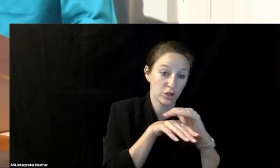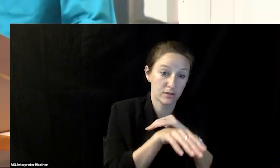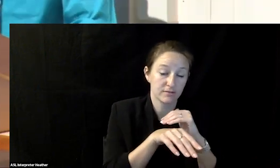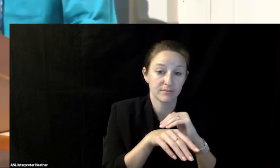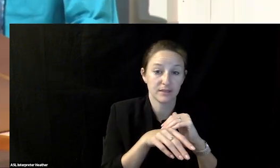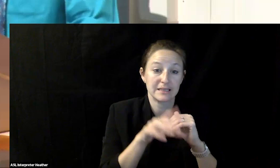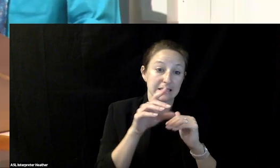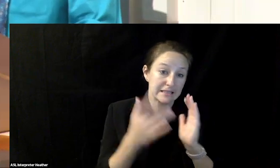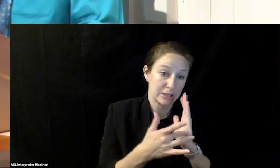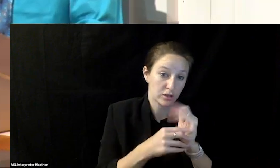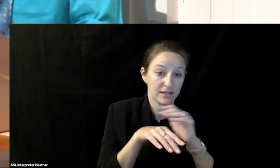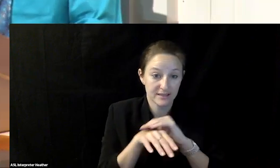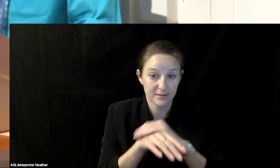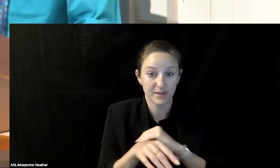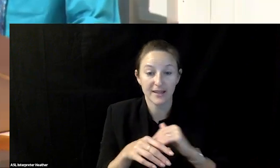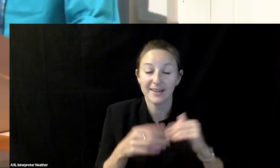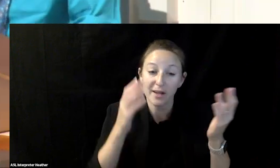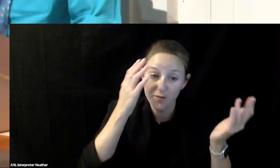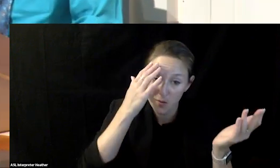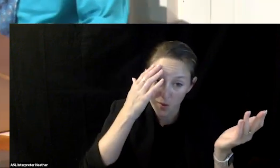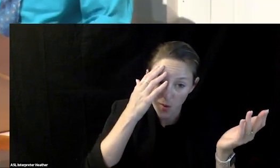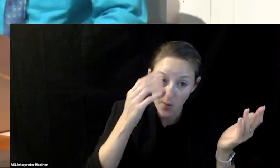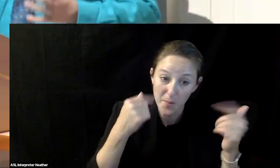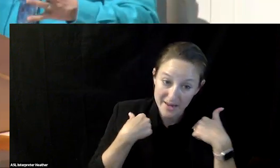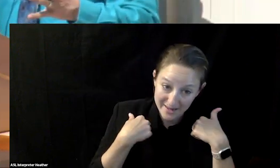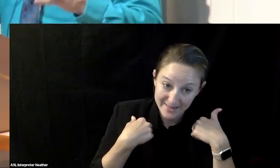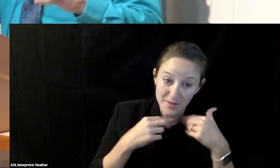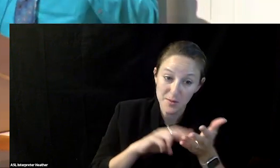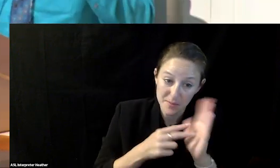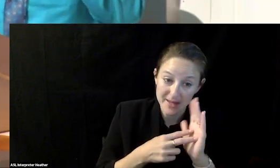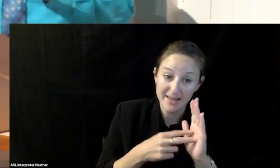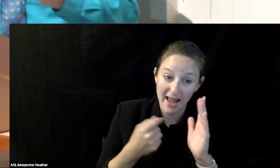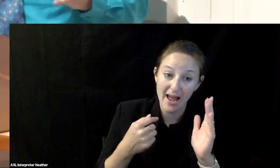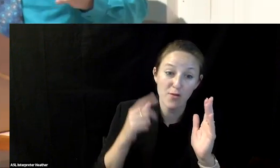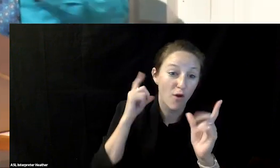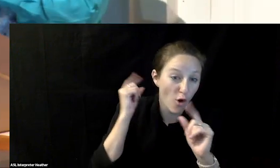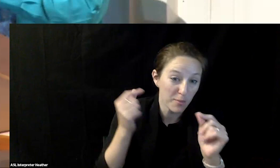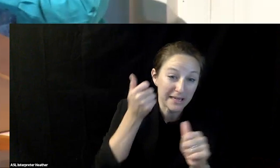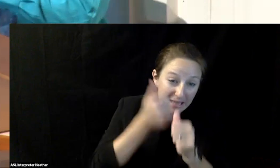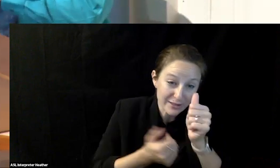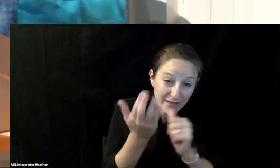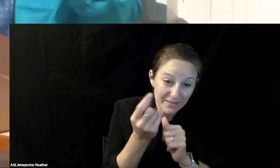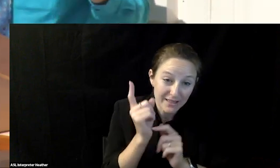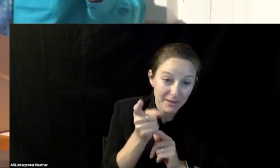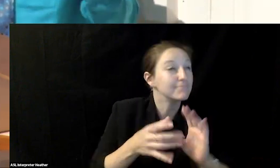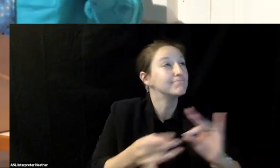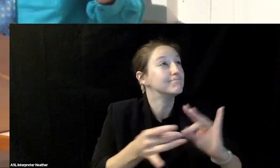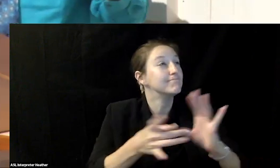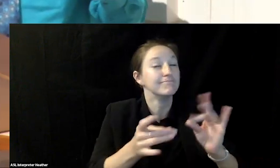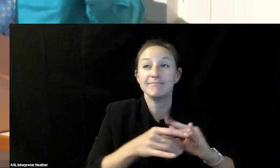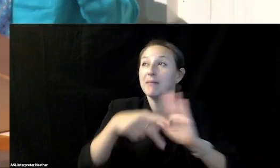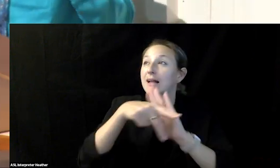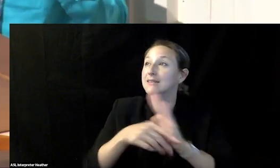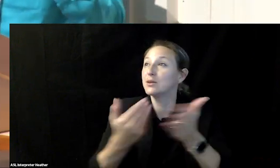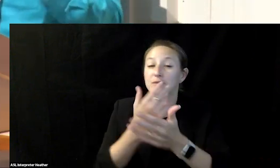am obligated at least every 15 minutes to talk about the policy. So I'm going to do so very briefly to make sure you're aware of